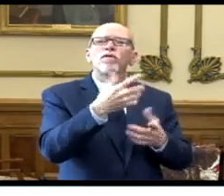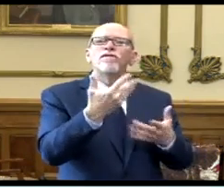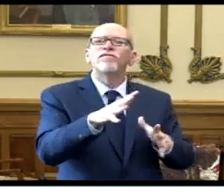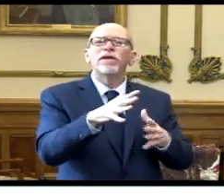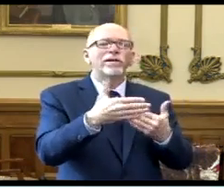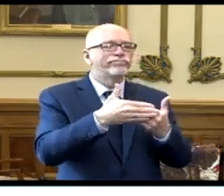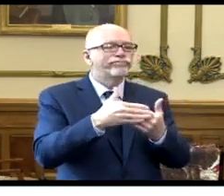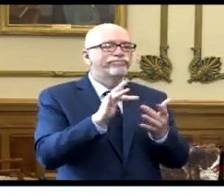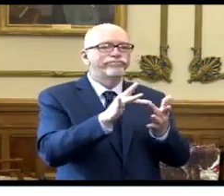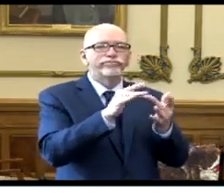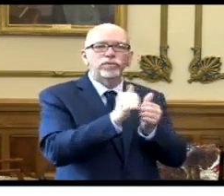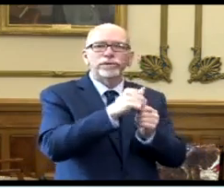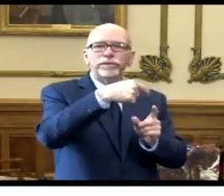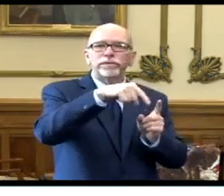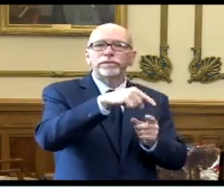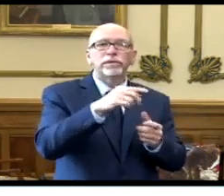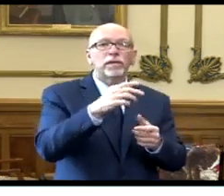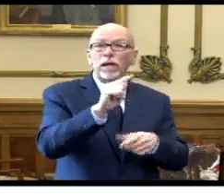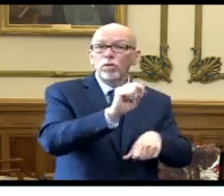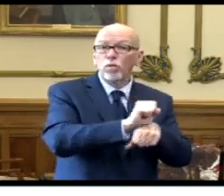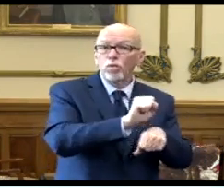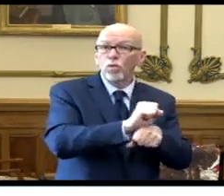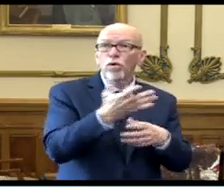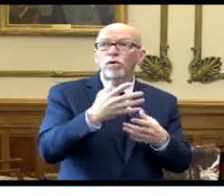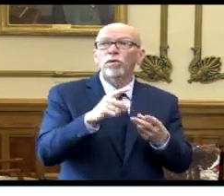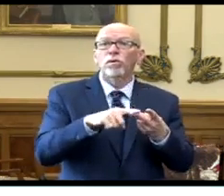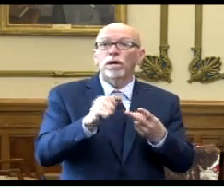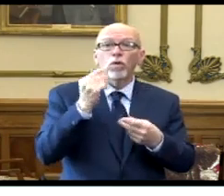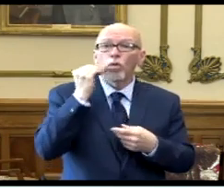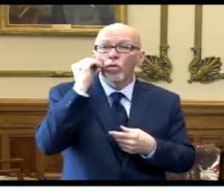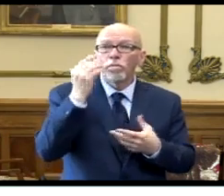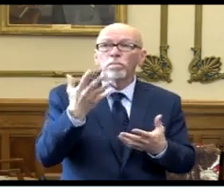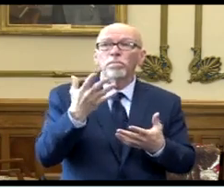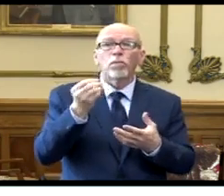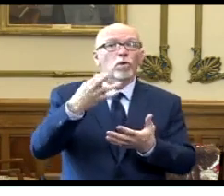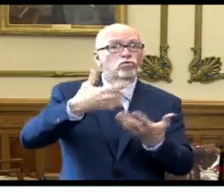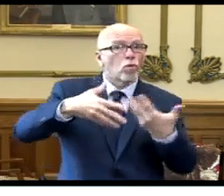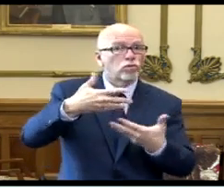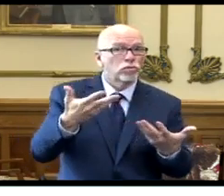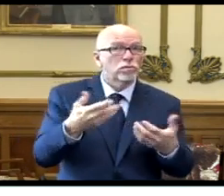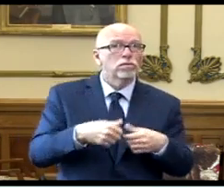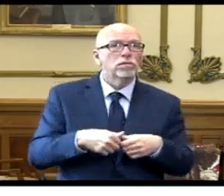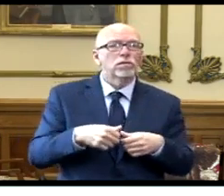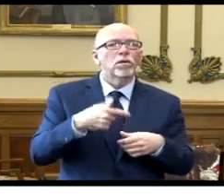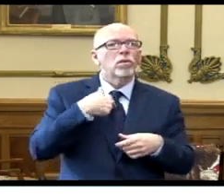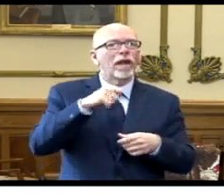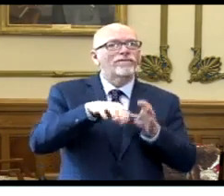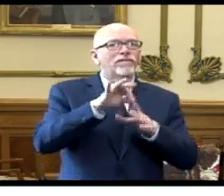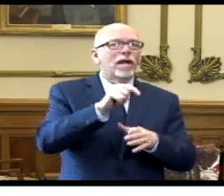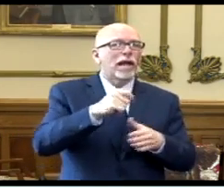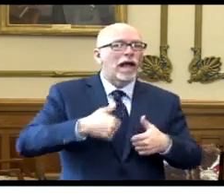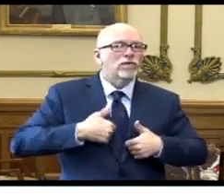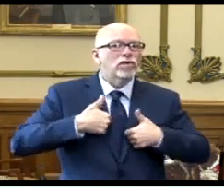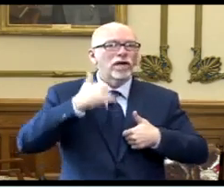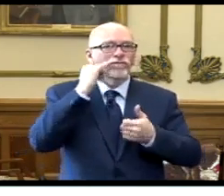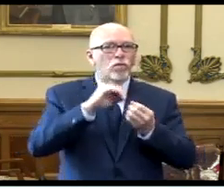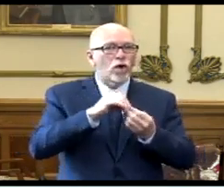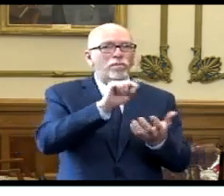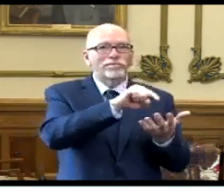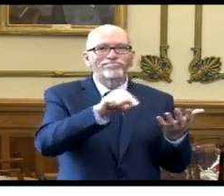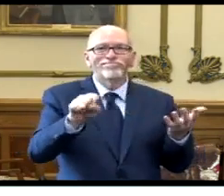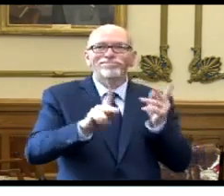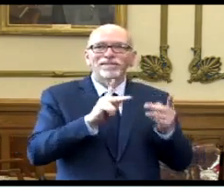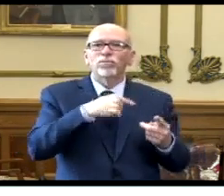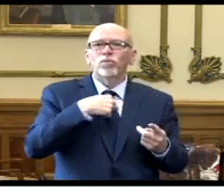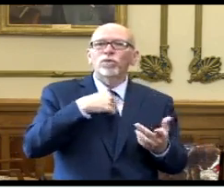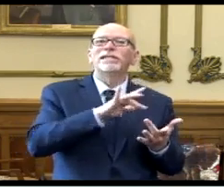in close contact with, whether that was at work, at home, or in a social setting, and get the addresses or phone numbers that we can reach out